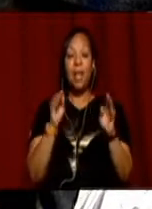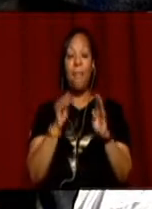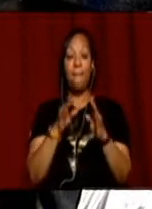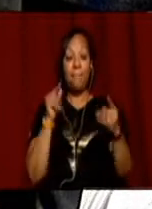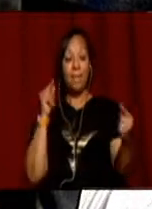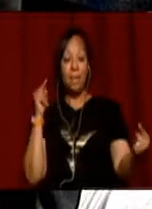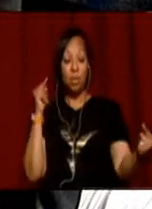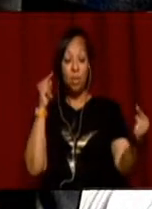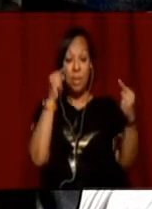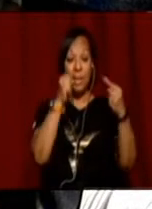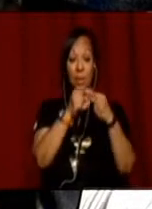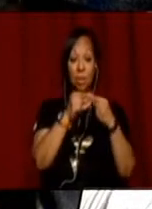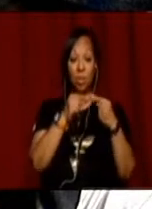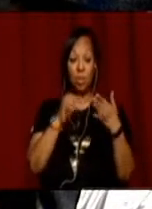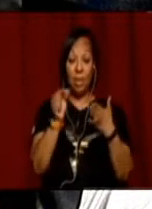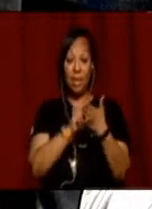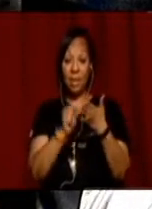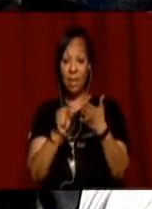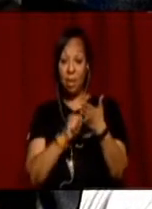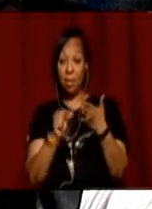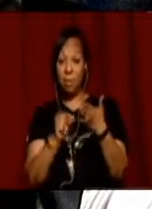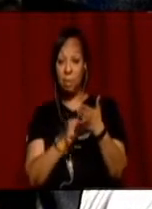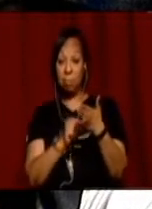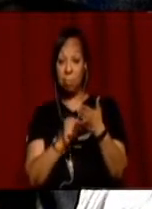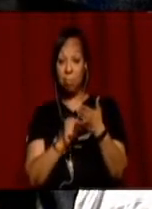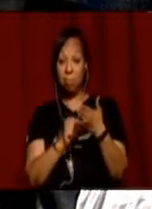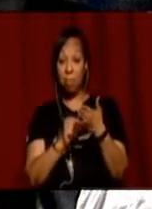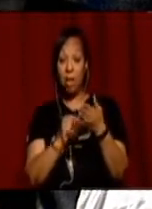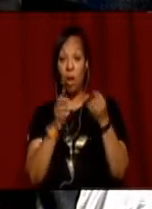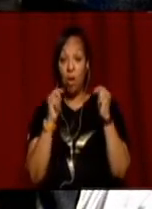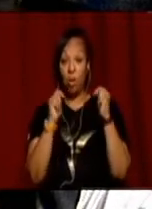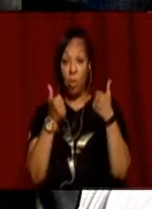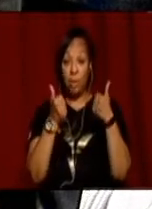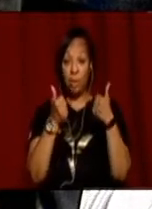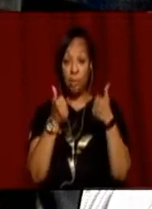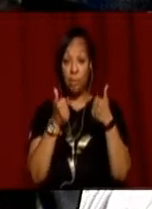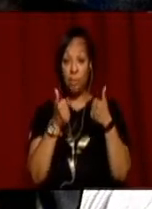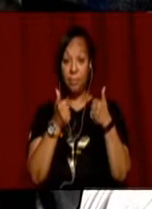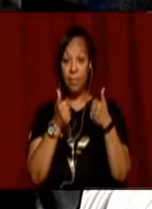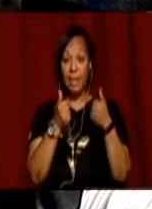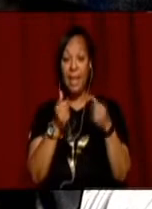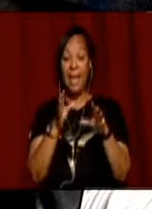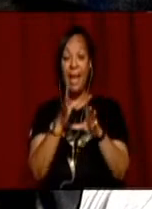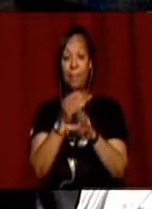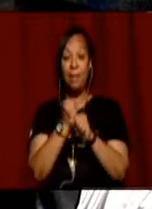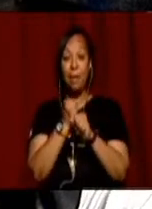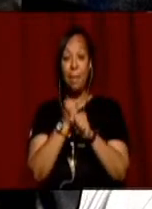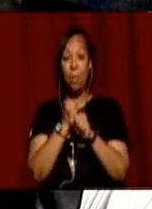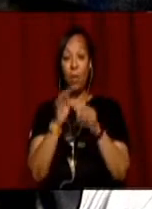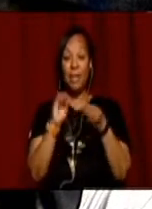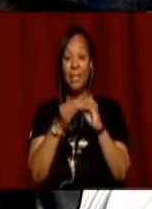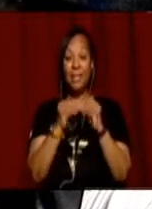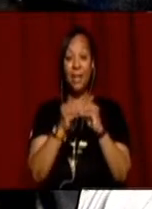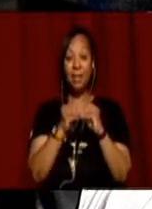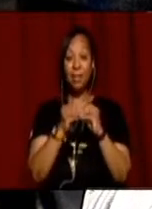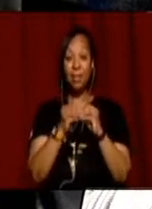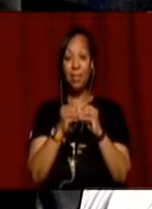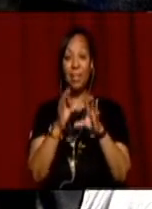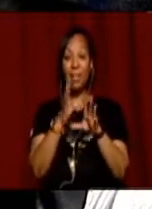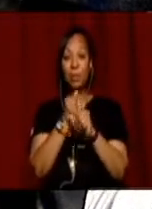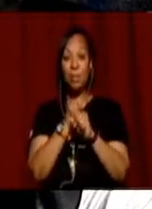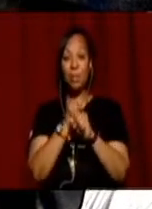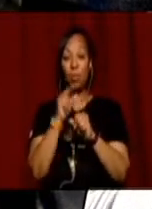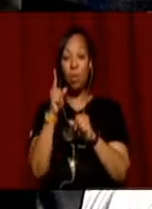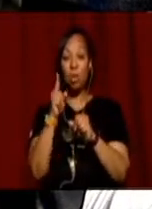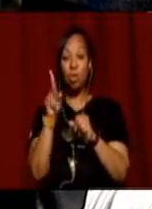tracing. So they're going to document right then and there and get many more data points than anyone could get a